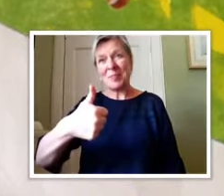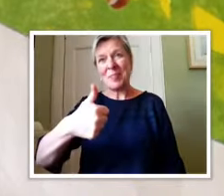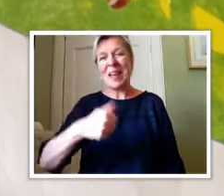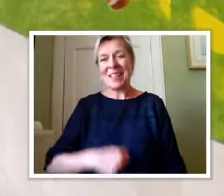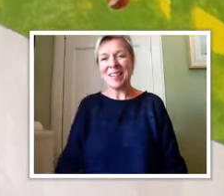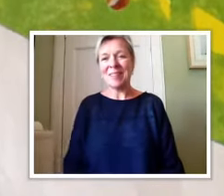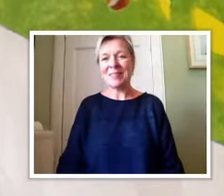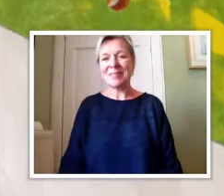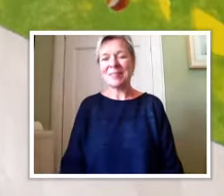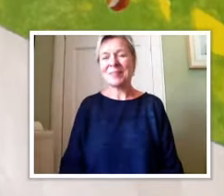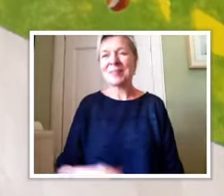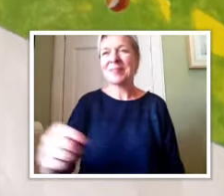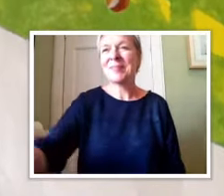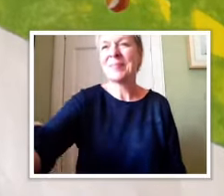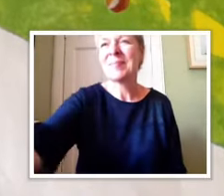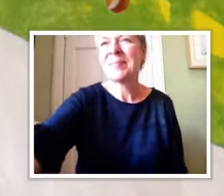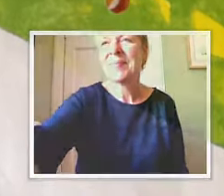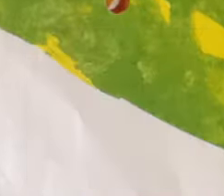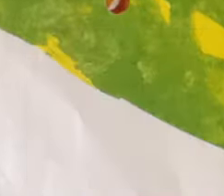better.